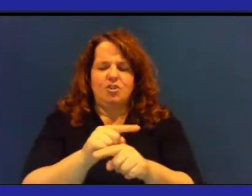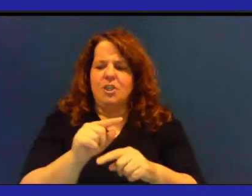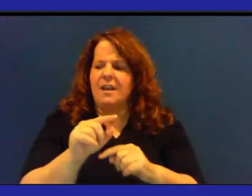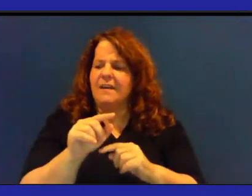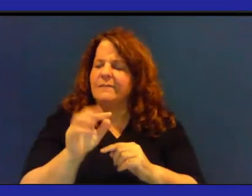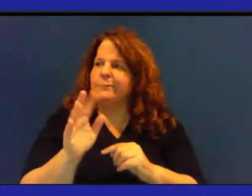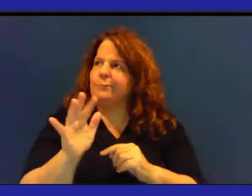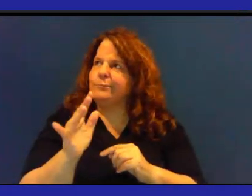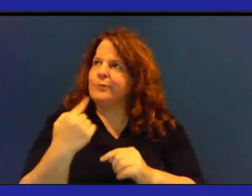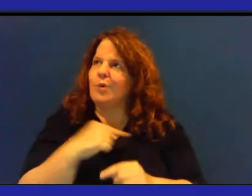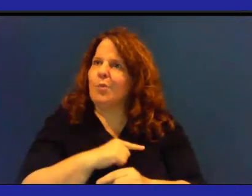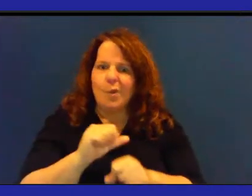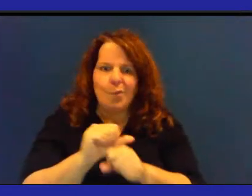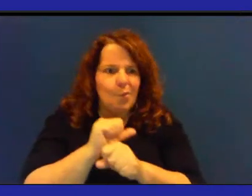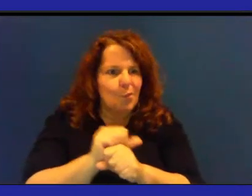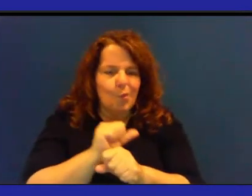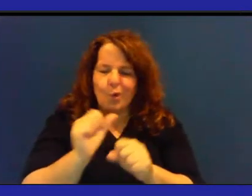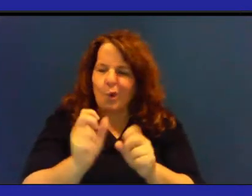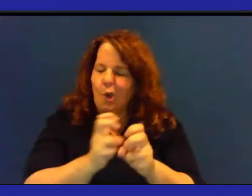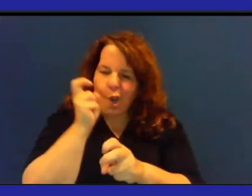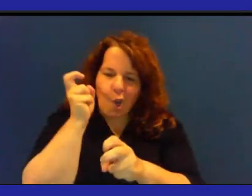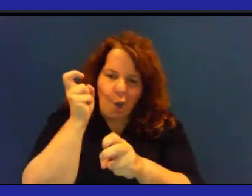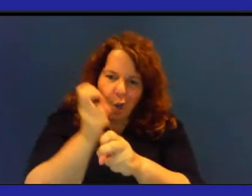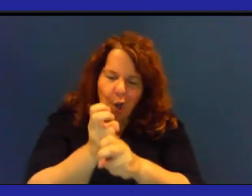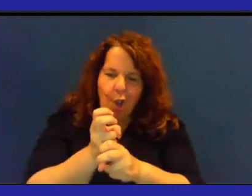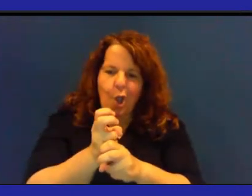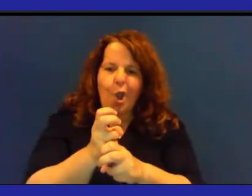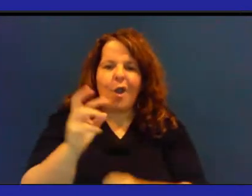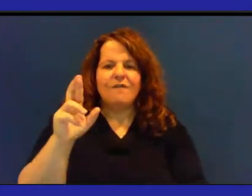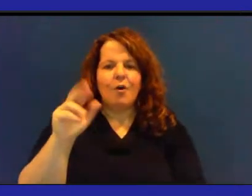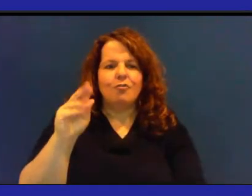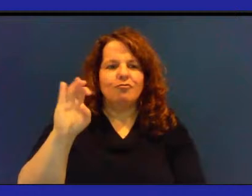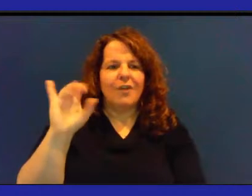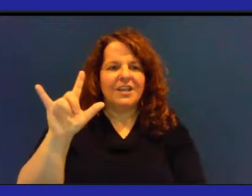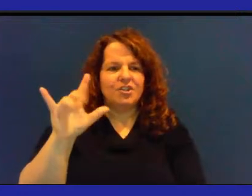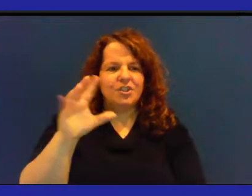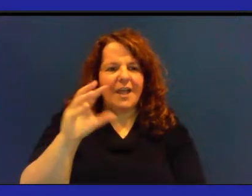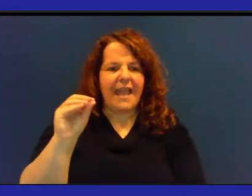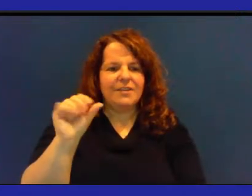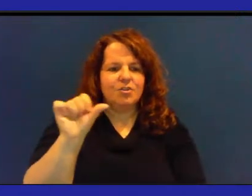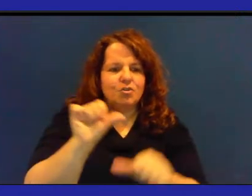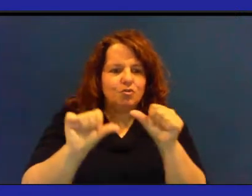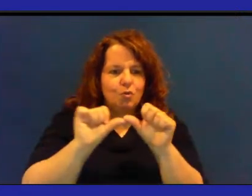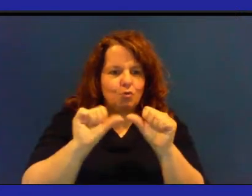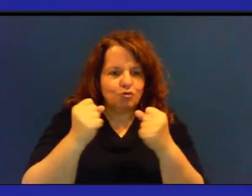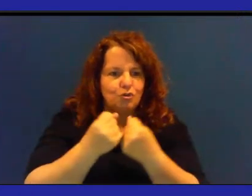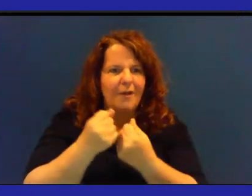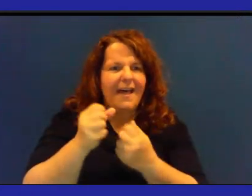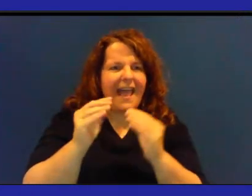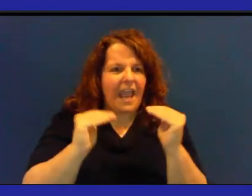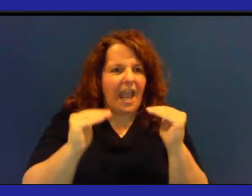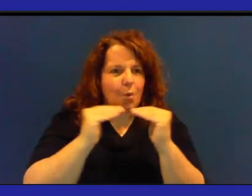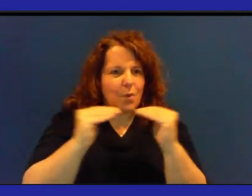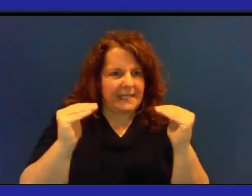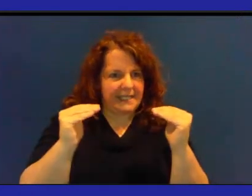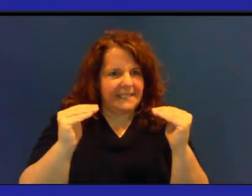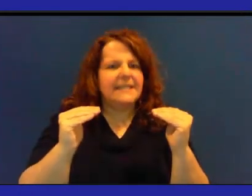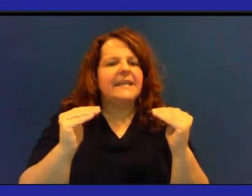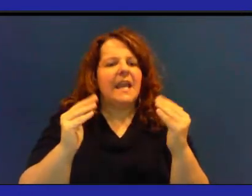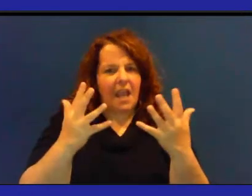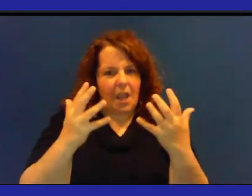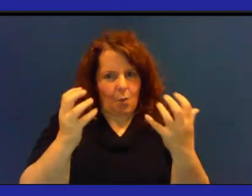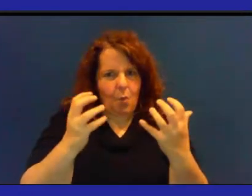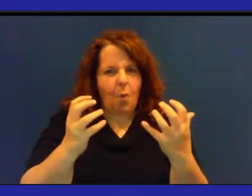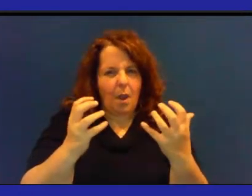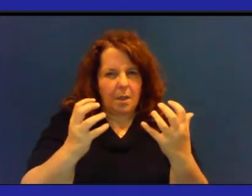we work really hard on racial and social equity, the dashboards, and the equity lens. So I always tend to think about like,